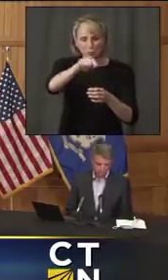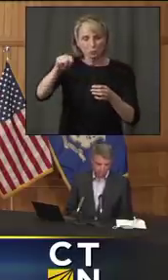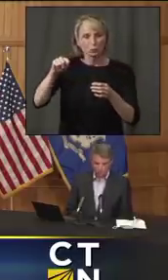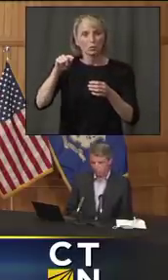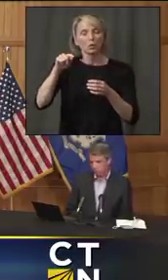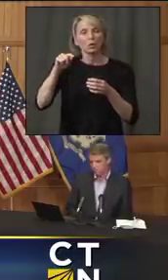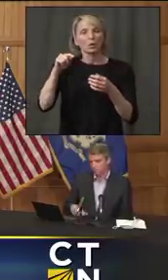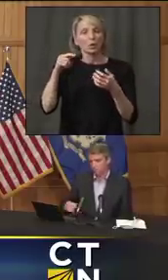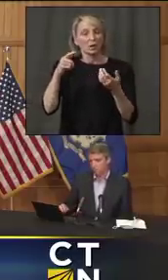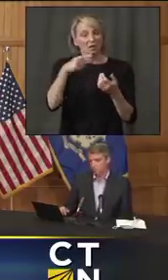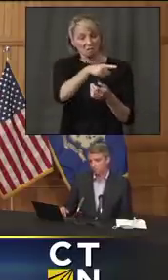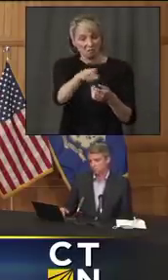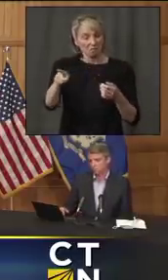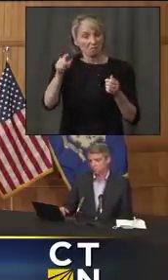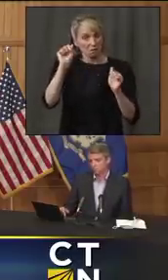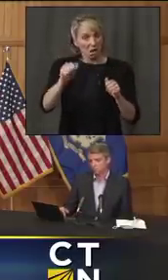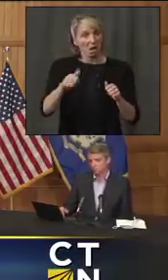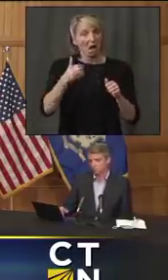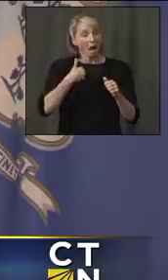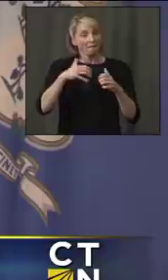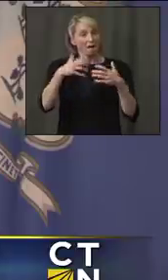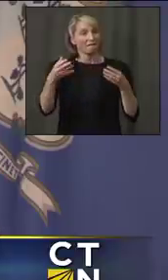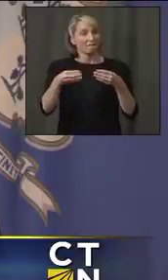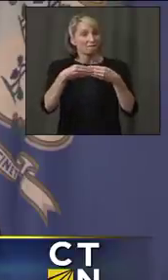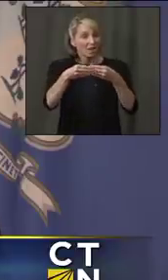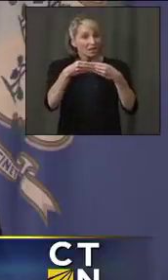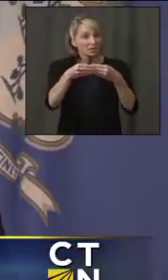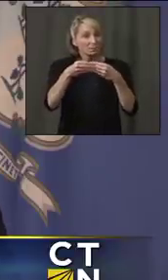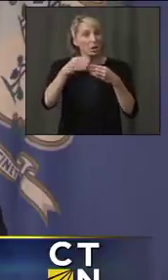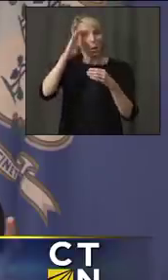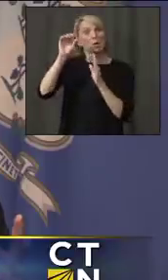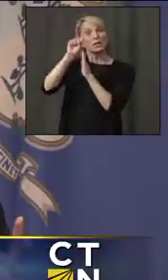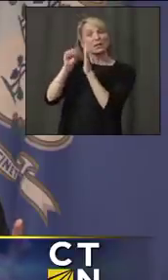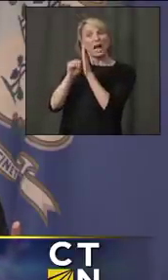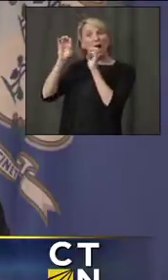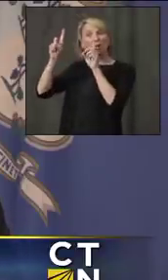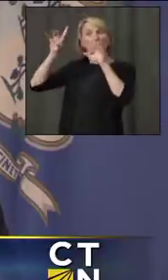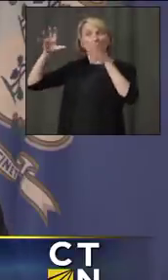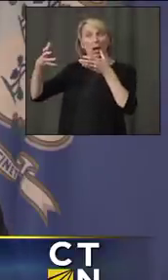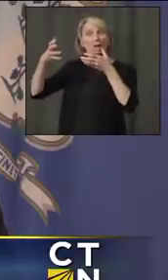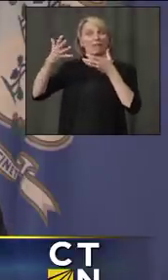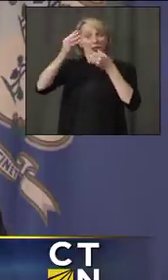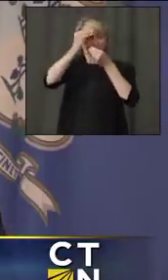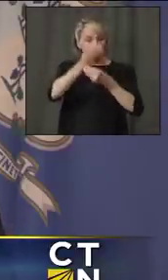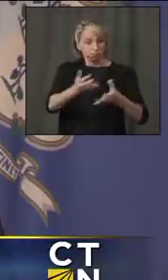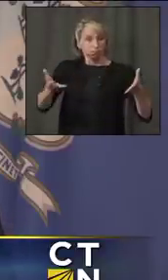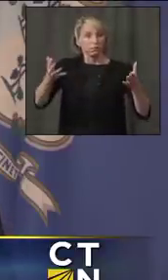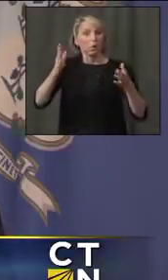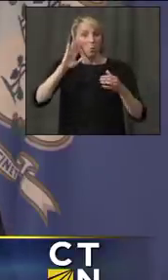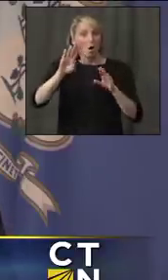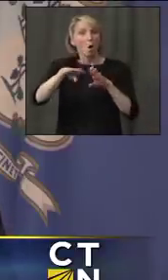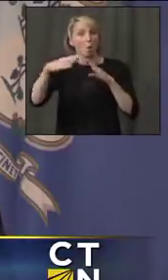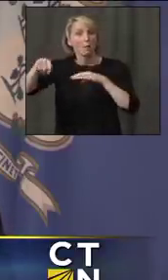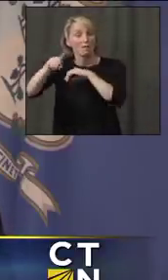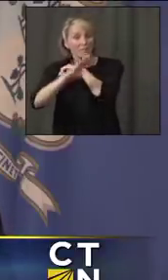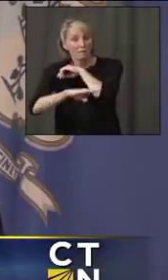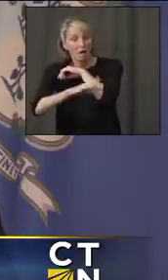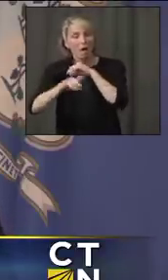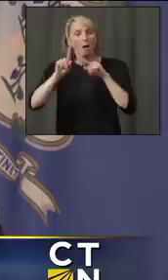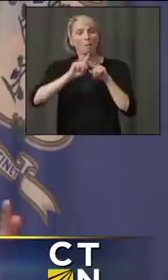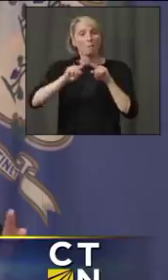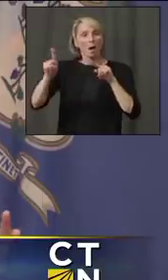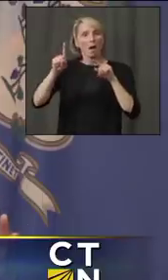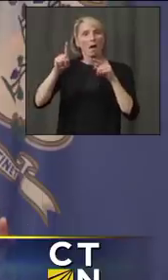mandate or whatever your plan? I think in terms of implementation, they have an awful lot of discretion. I